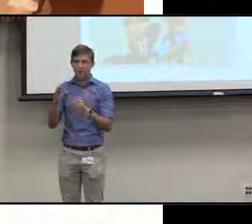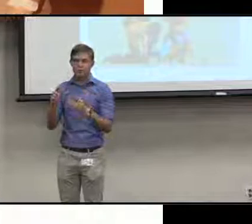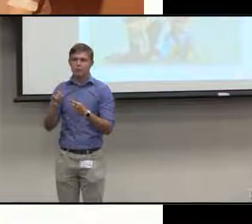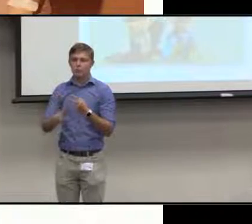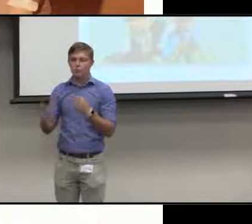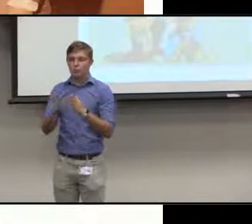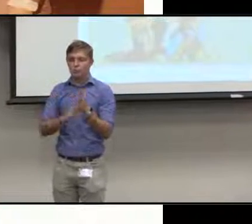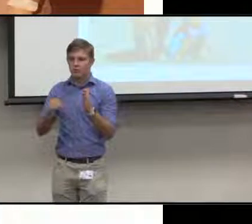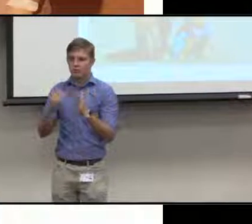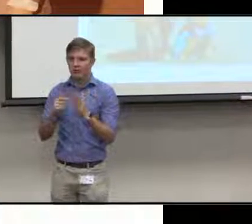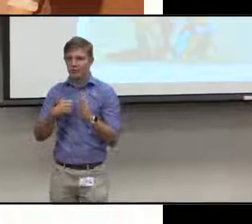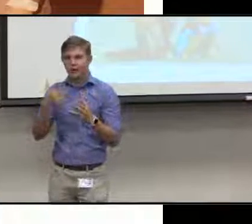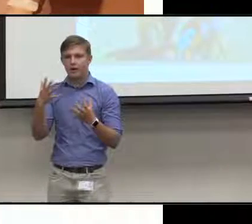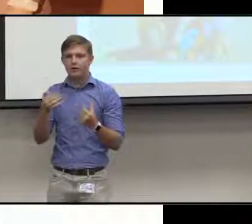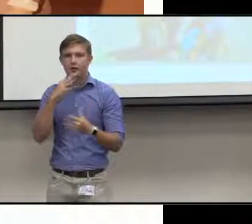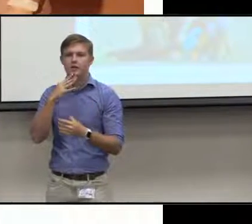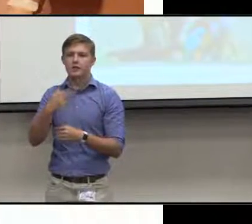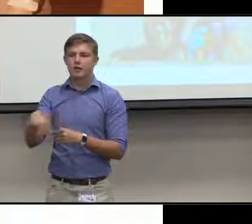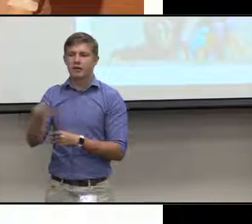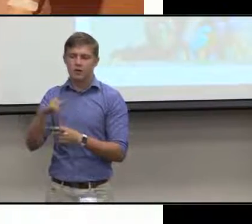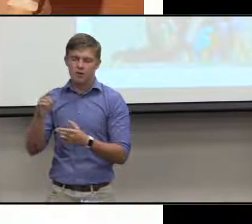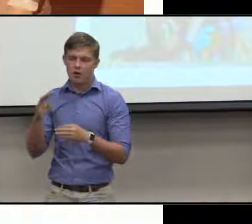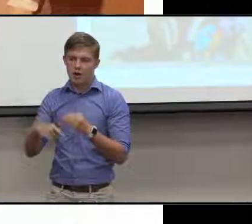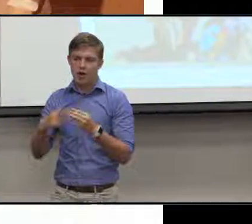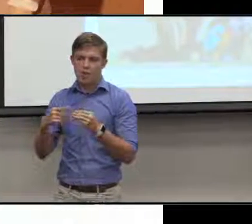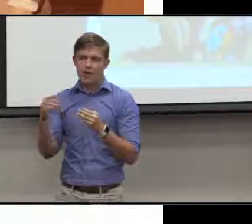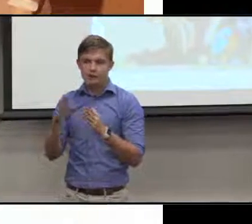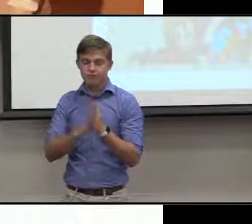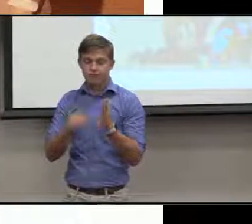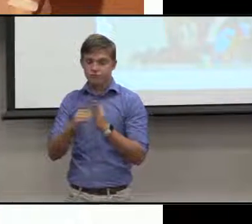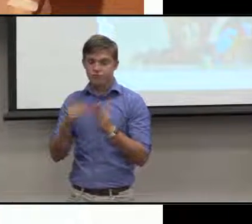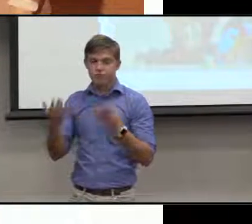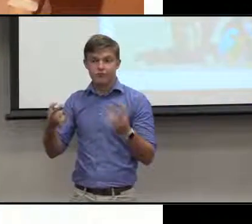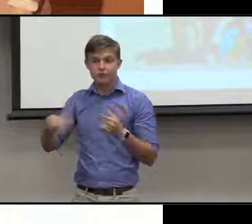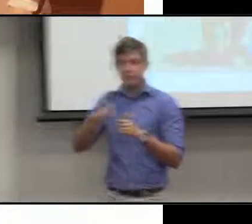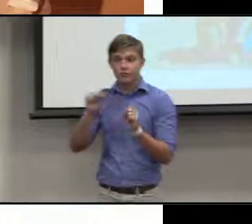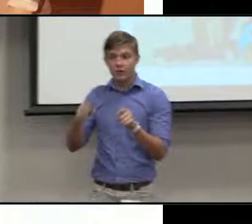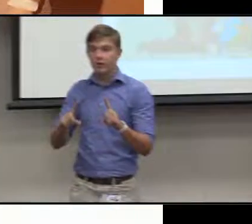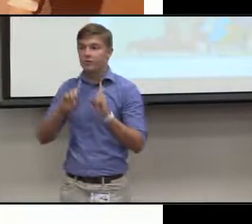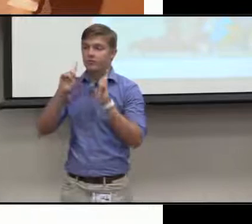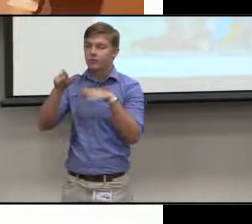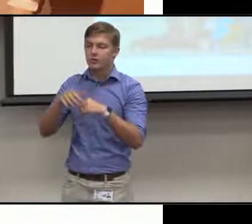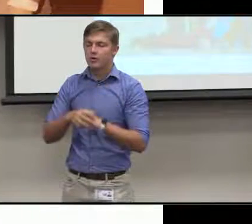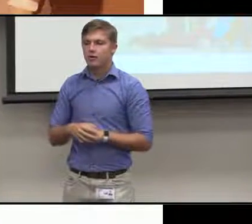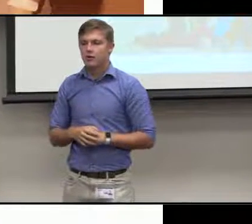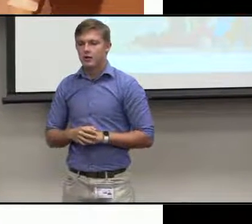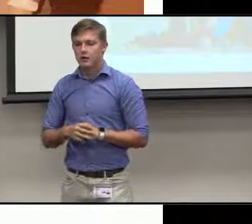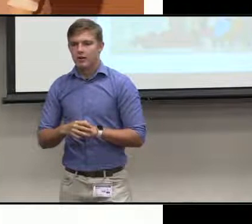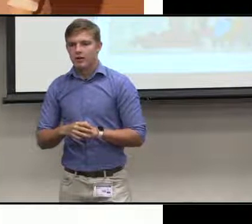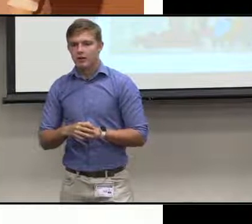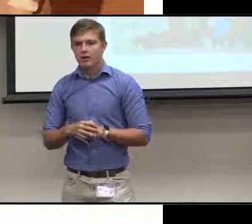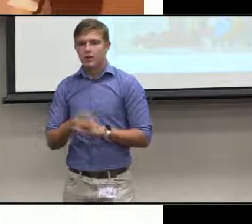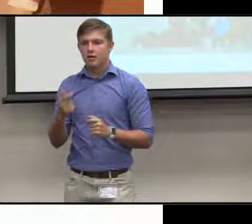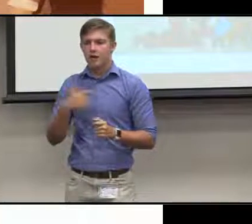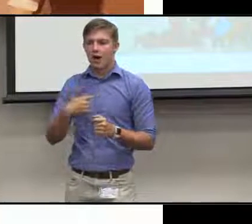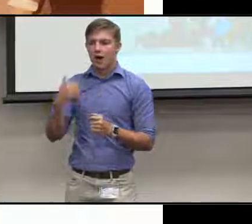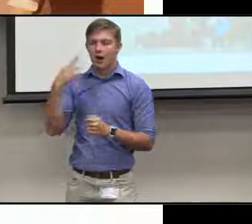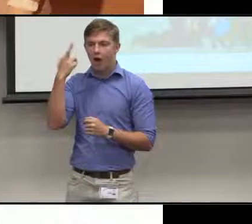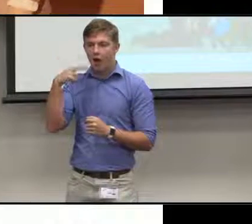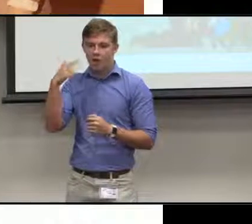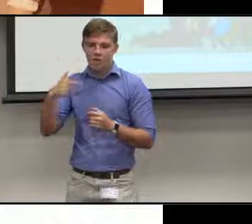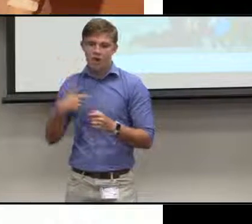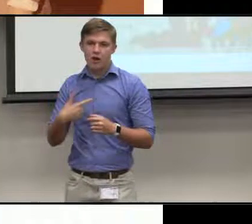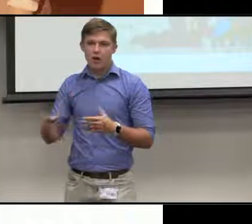talk to you about New Zealand and the possibility that maybe you'll be a missionary there someday. Little did I realize when I married